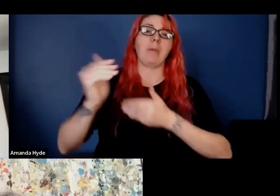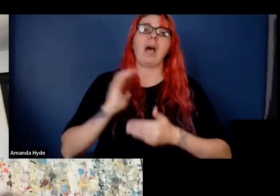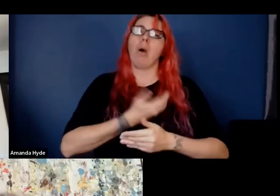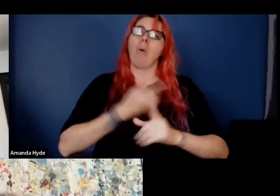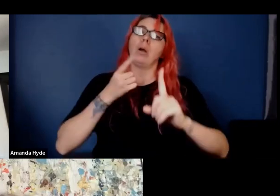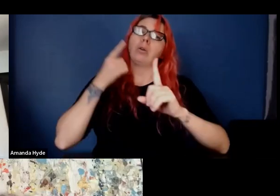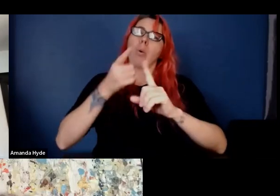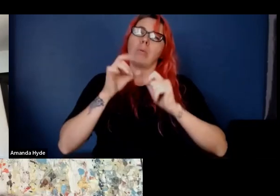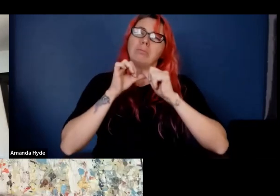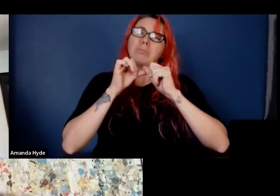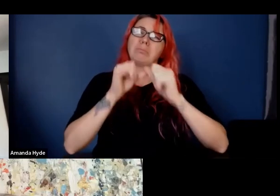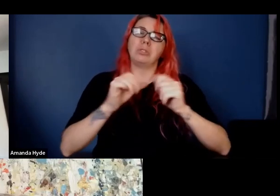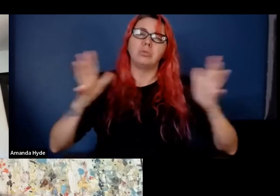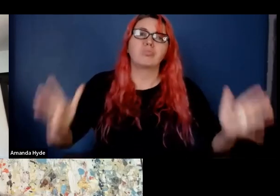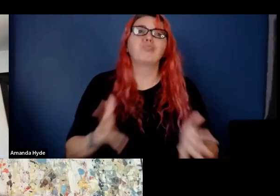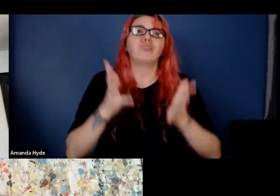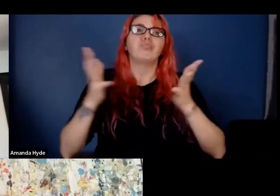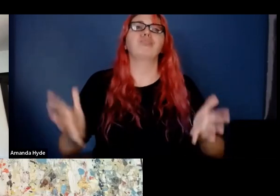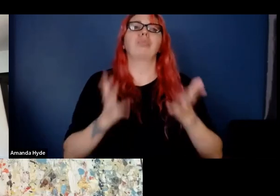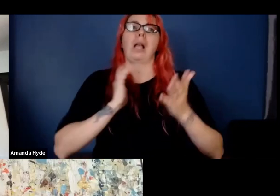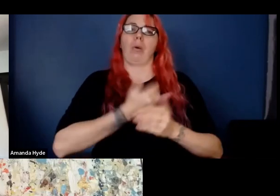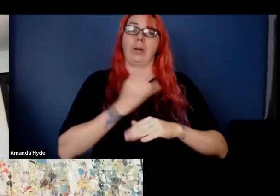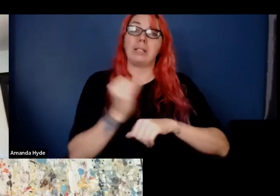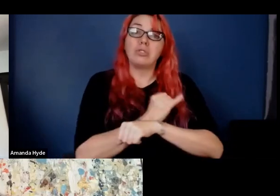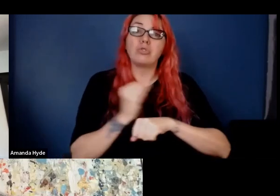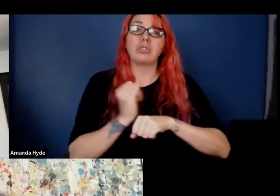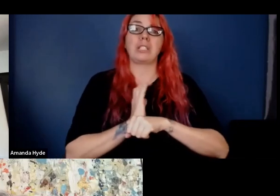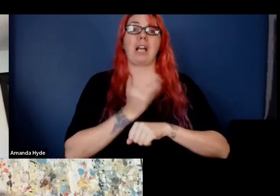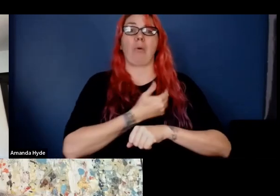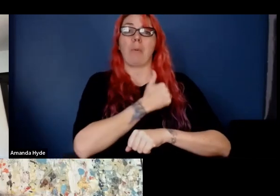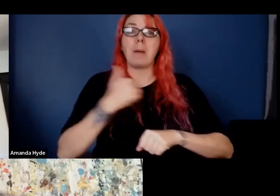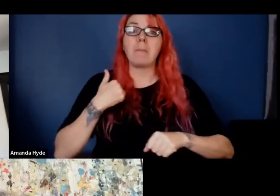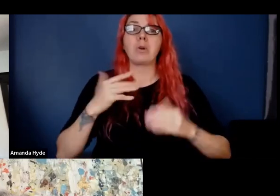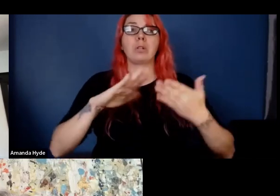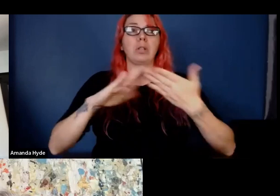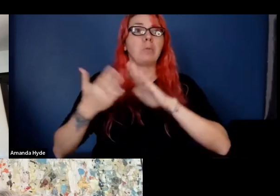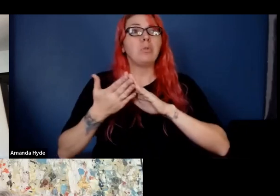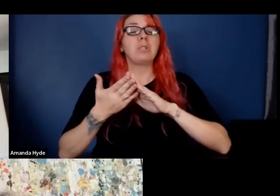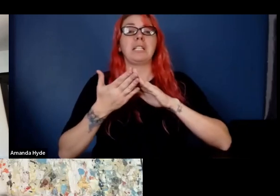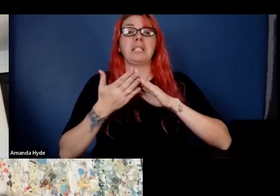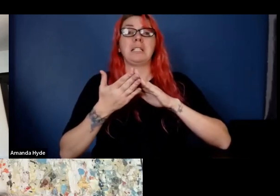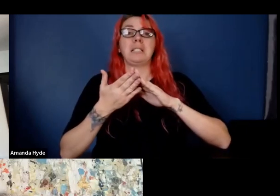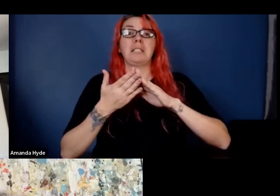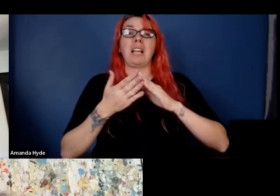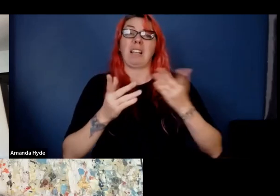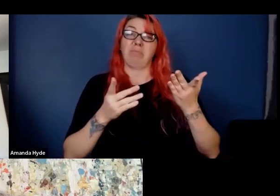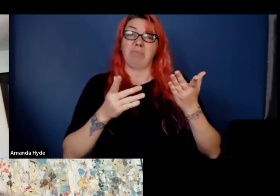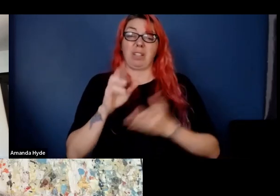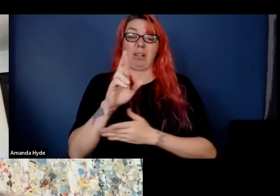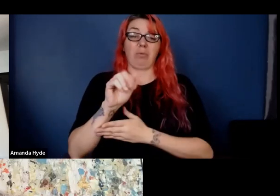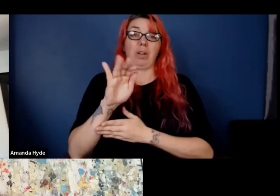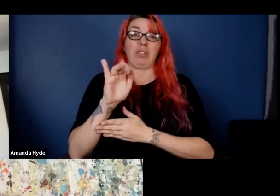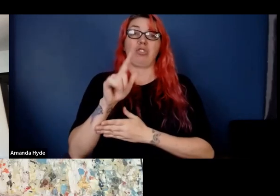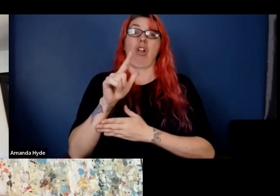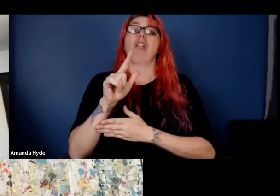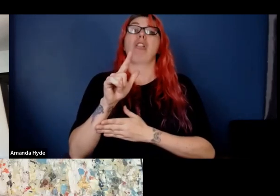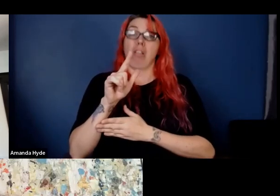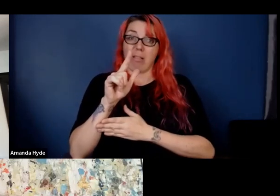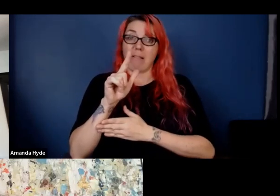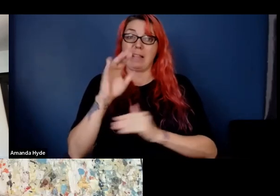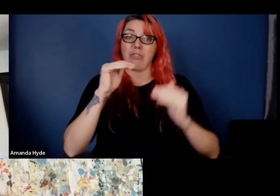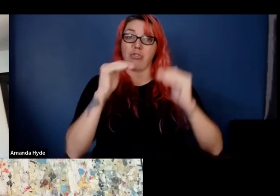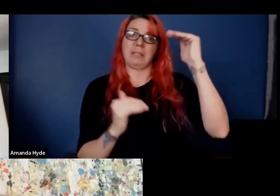and our community has not wavered. We continue our racial justice work by examining systemic racism